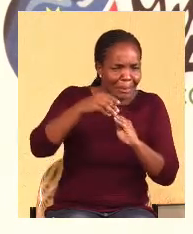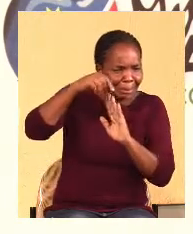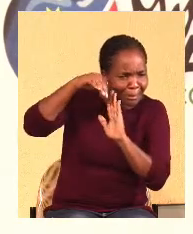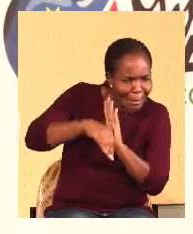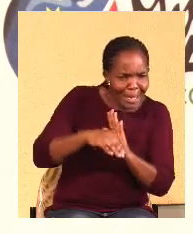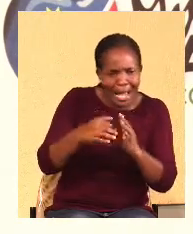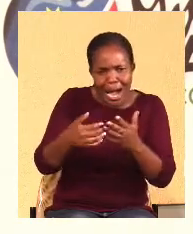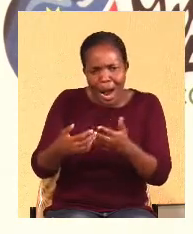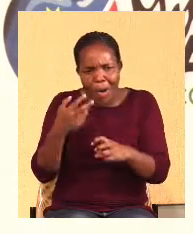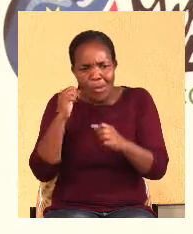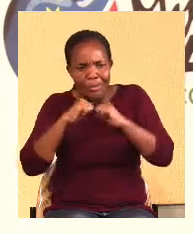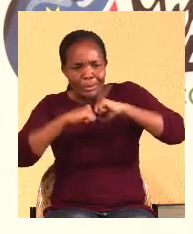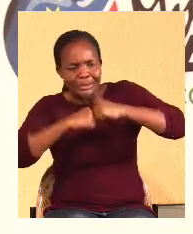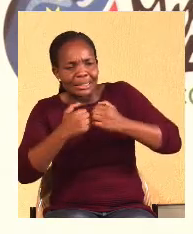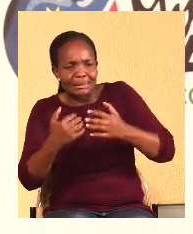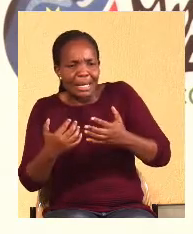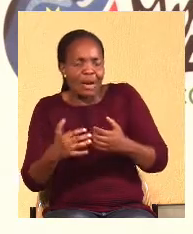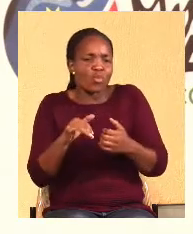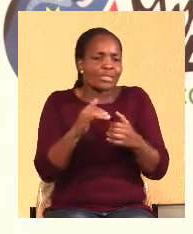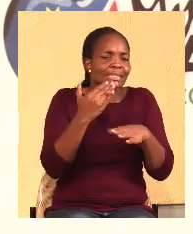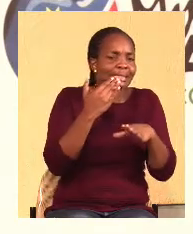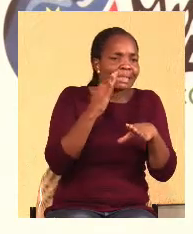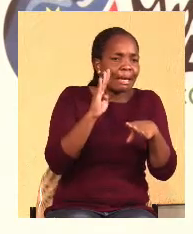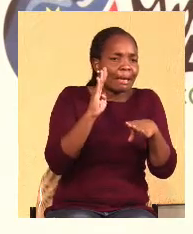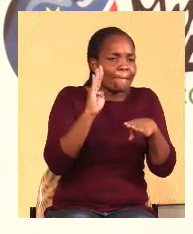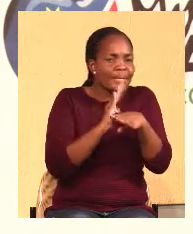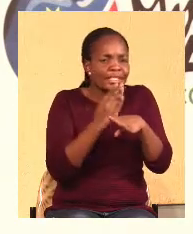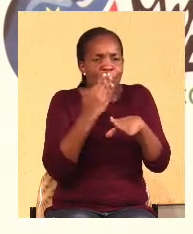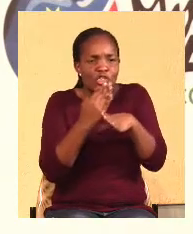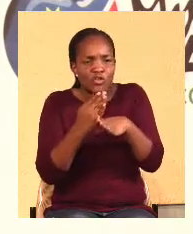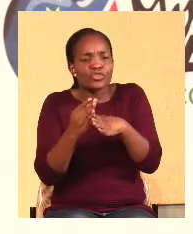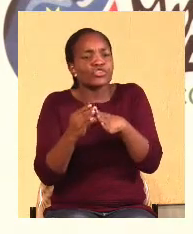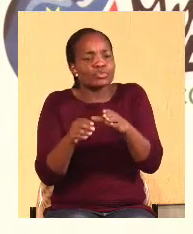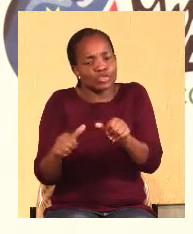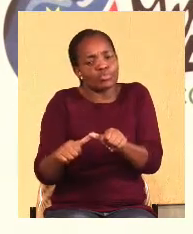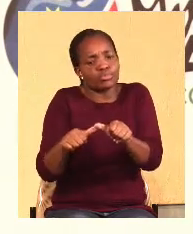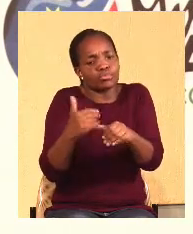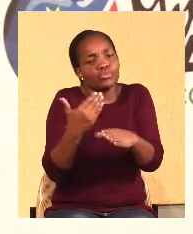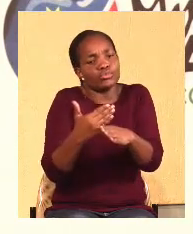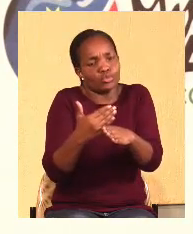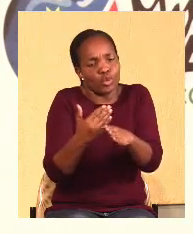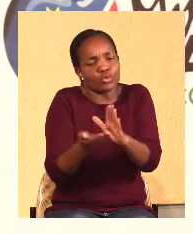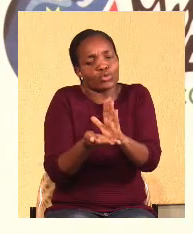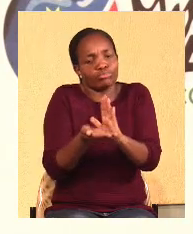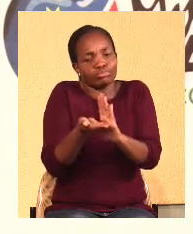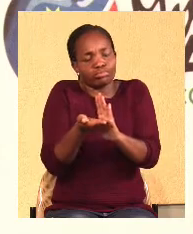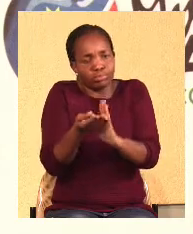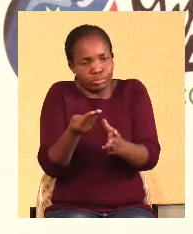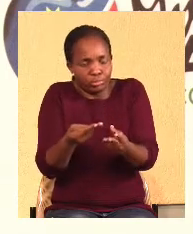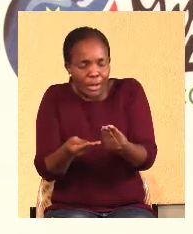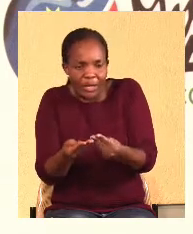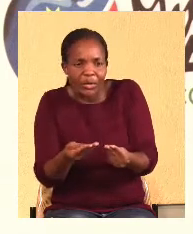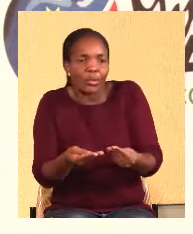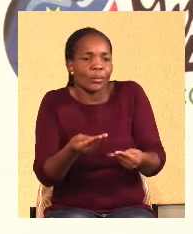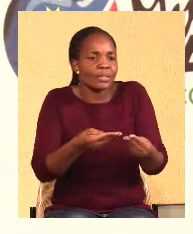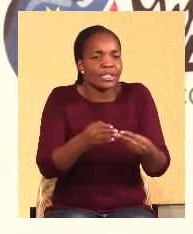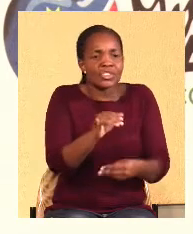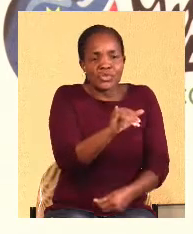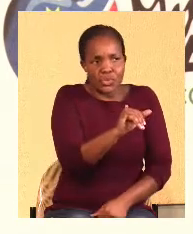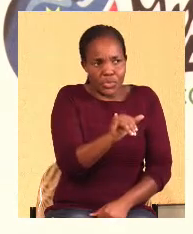some of the activities, you know, within that time, to be able to allow the economy to continue functioning so that it doesn't stifle the growing of the economy at this